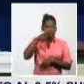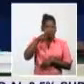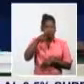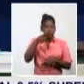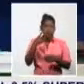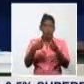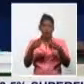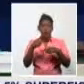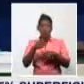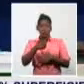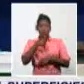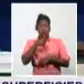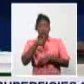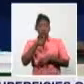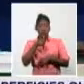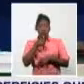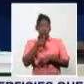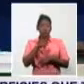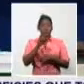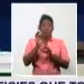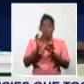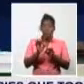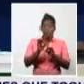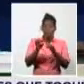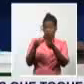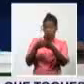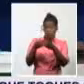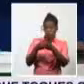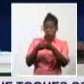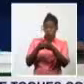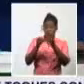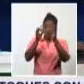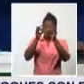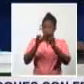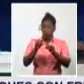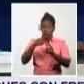3,330. 53 patients are under surveillance,